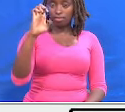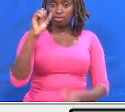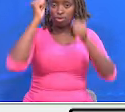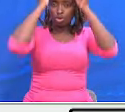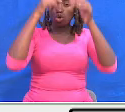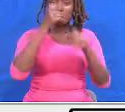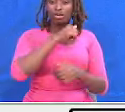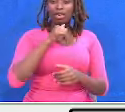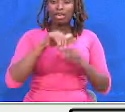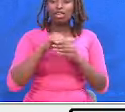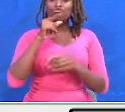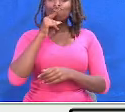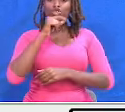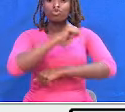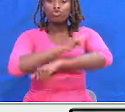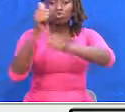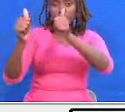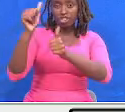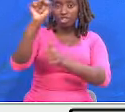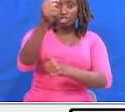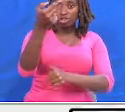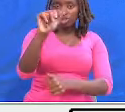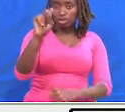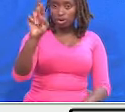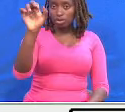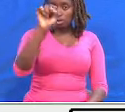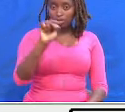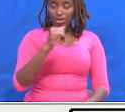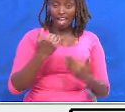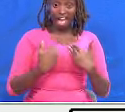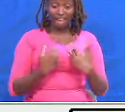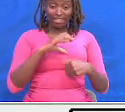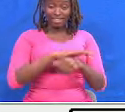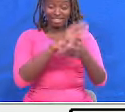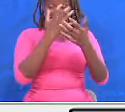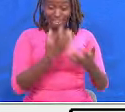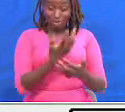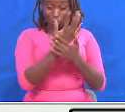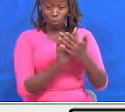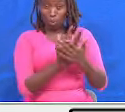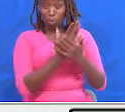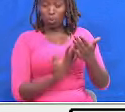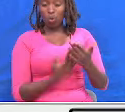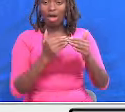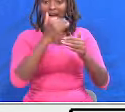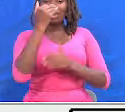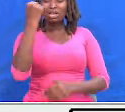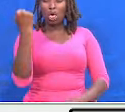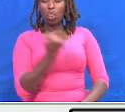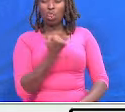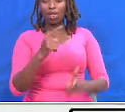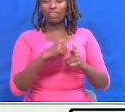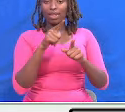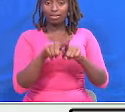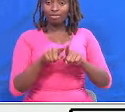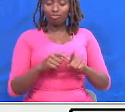at China's Boys Secondary School, succumbed to severe bleeding as a result of deep wounds stabbed in the chest and the lower